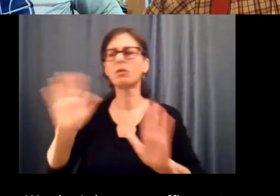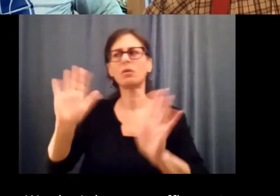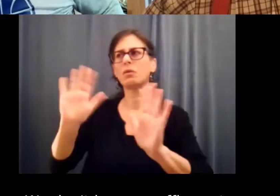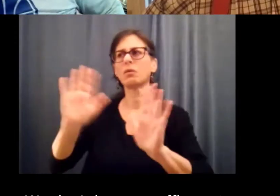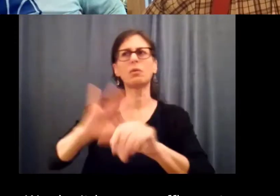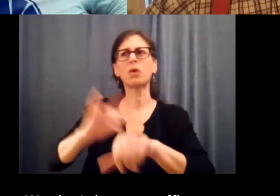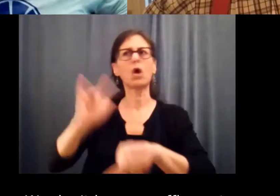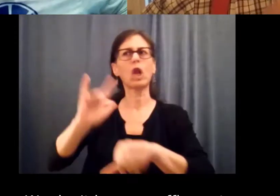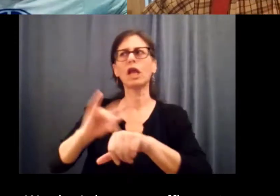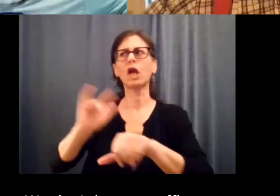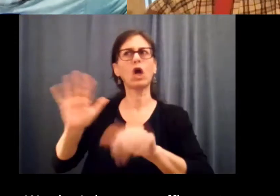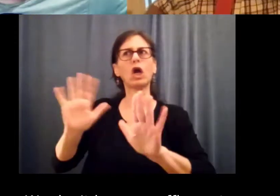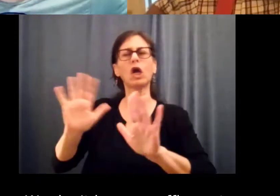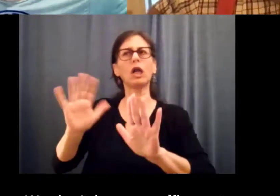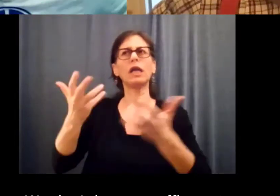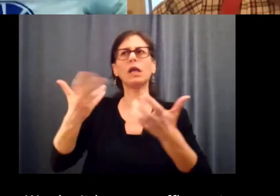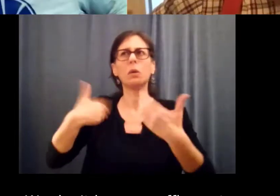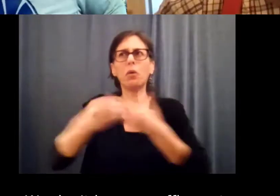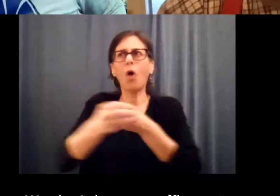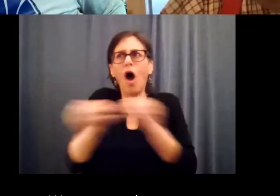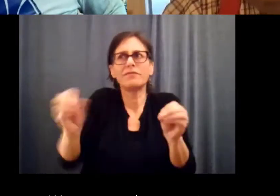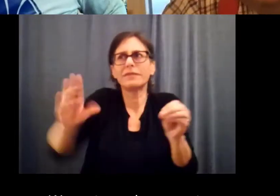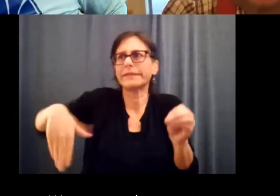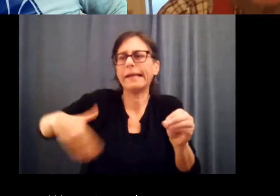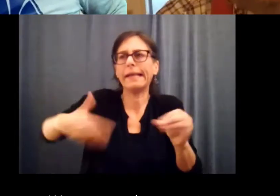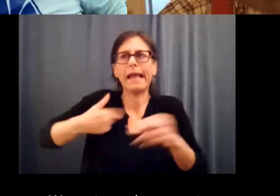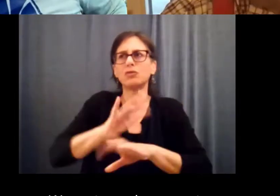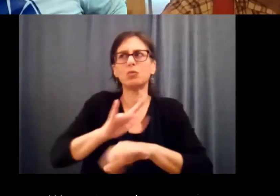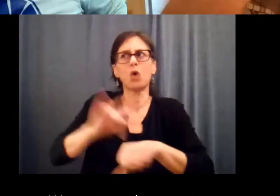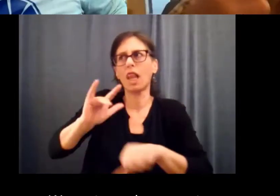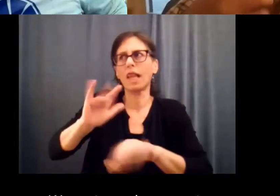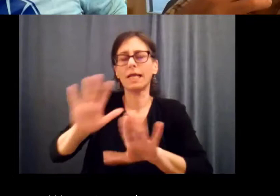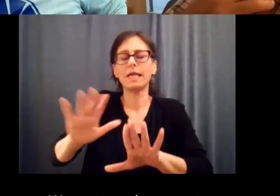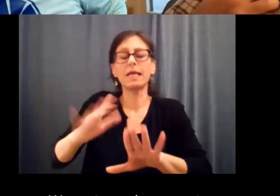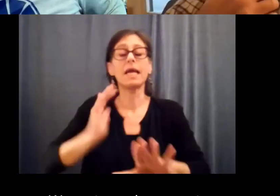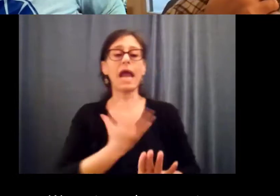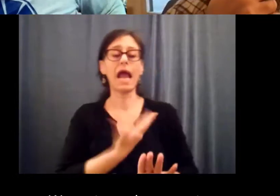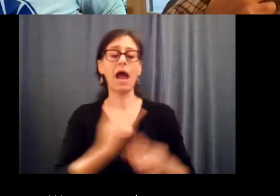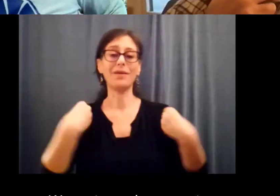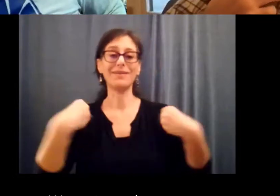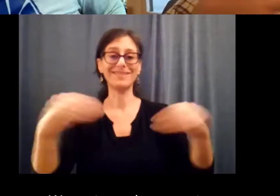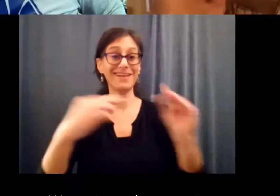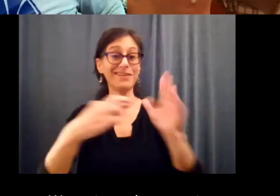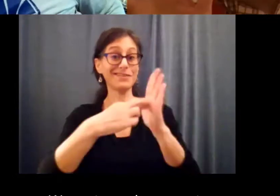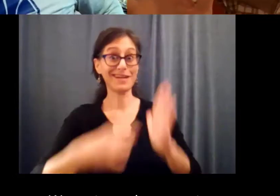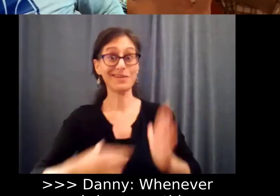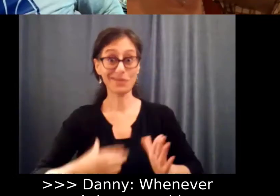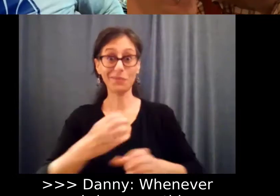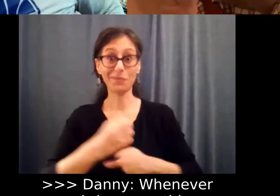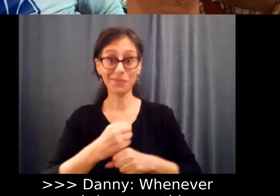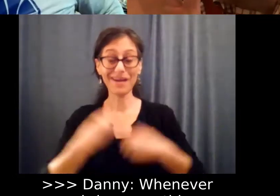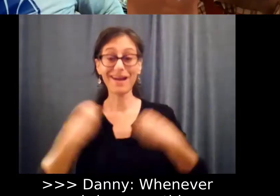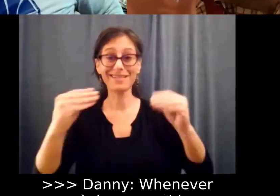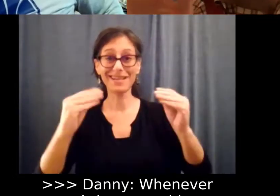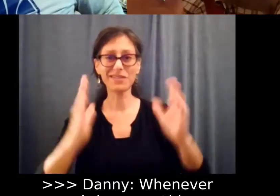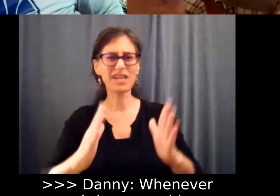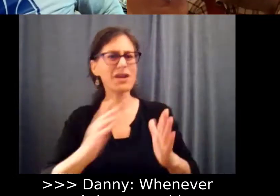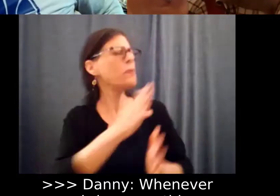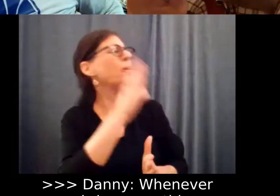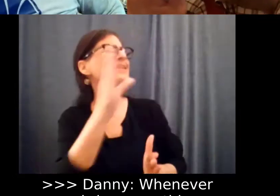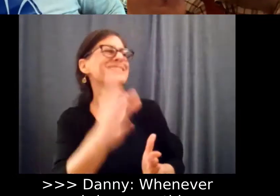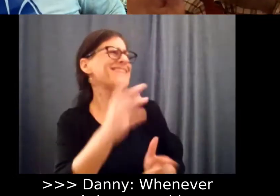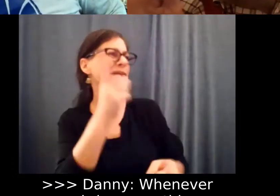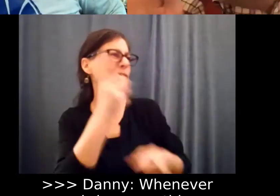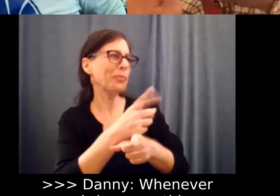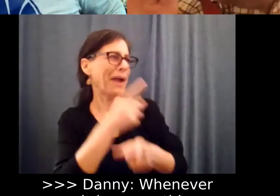early. We don't even have an office yet. And then our sales agent, we got a sales agent. It's never the right time, though, right? It's